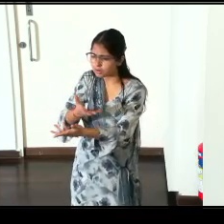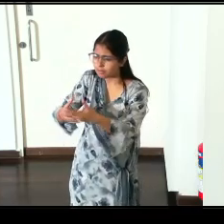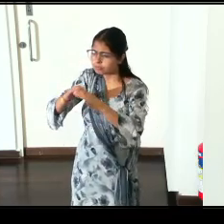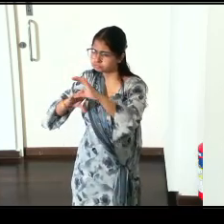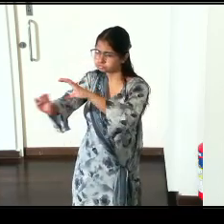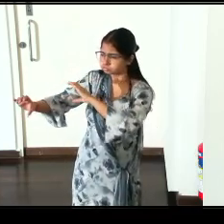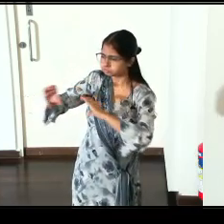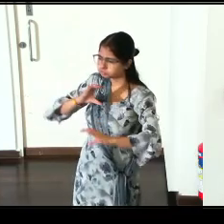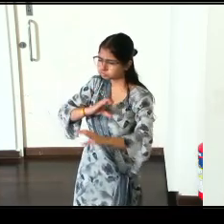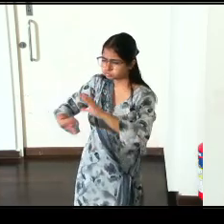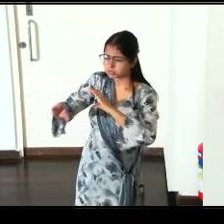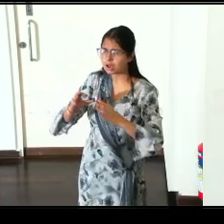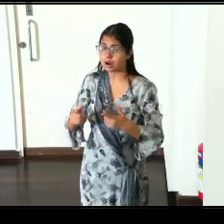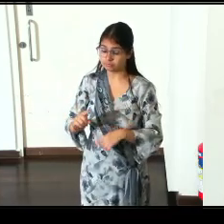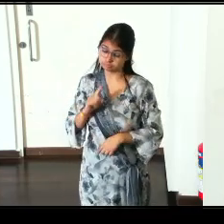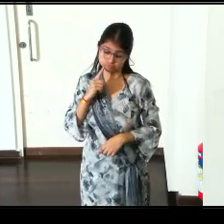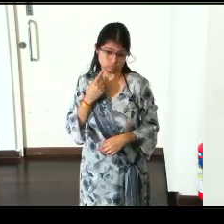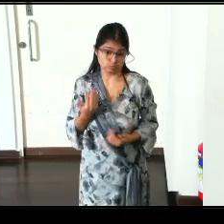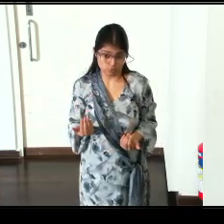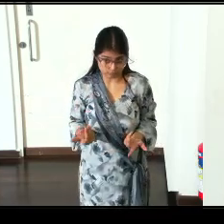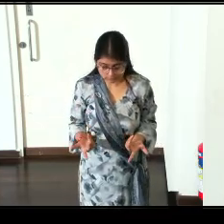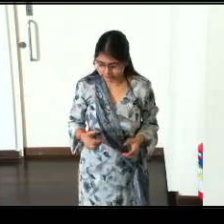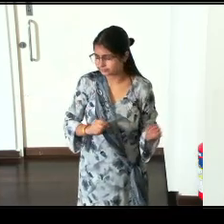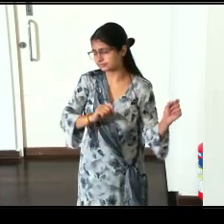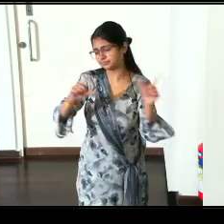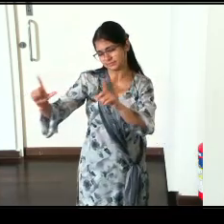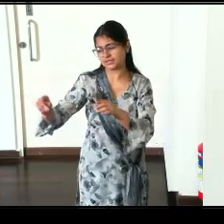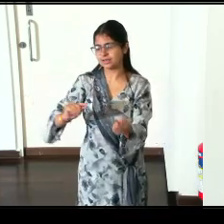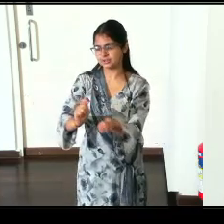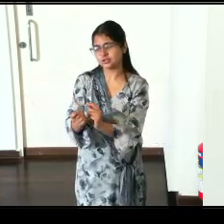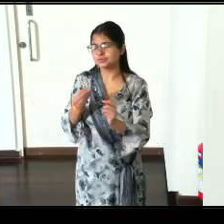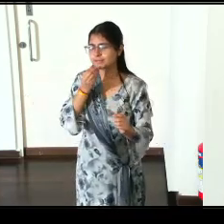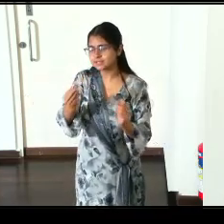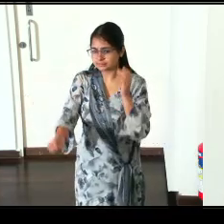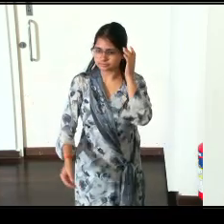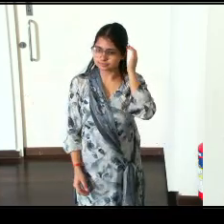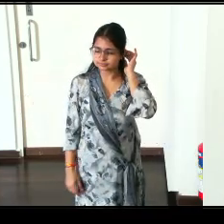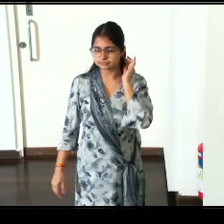take on quite seriously. Could we have the next slide, please?